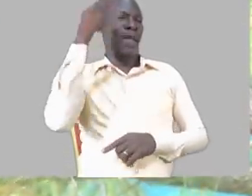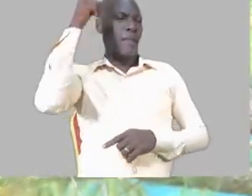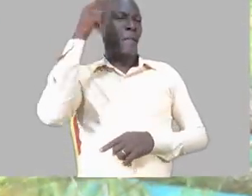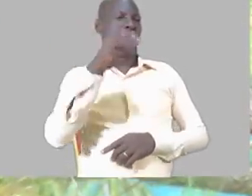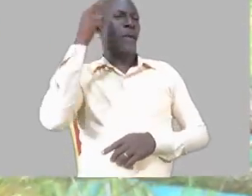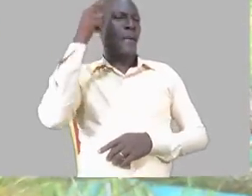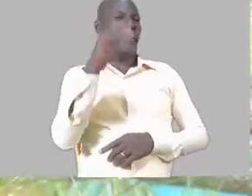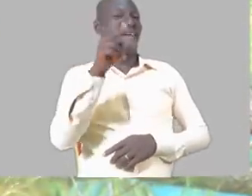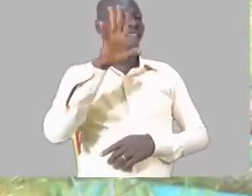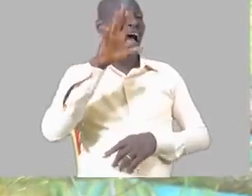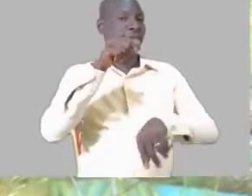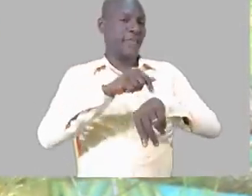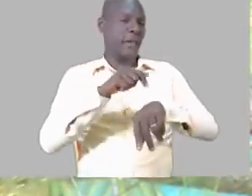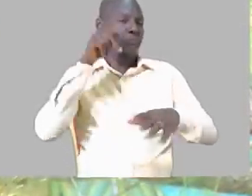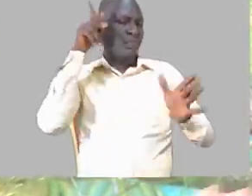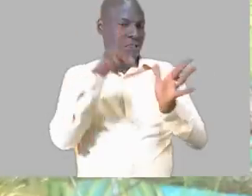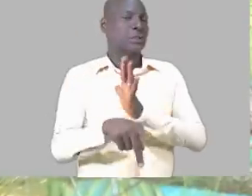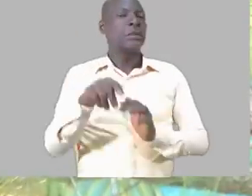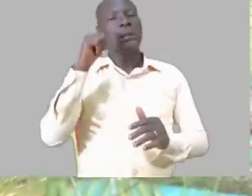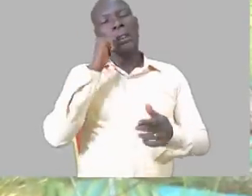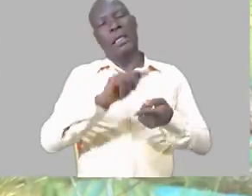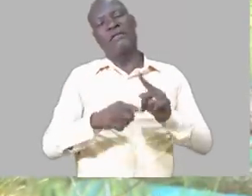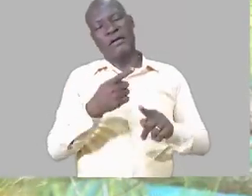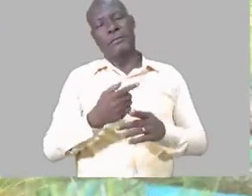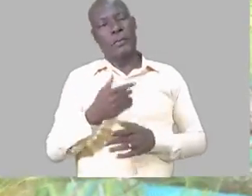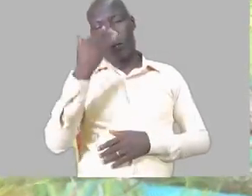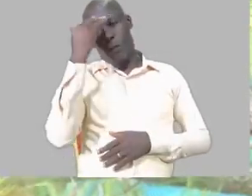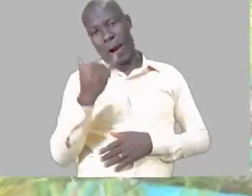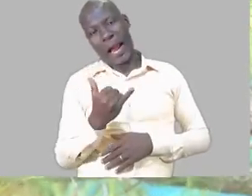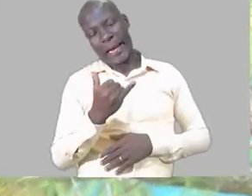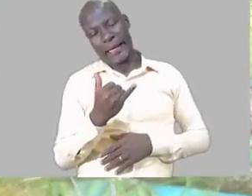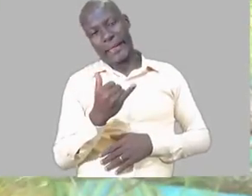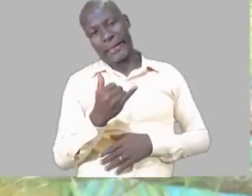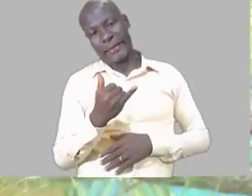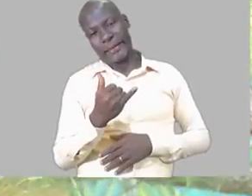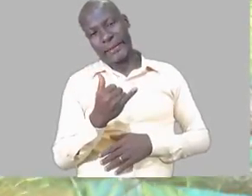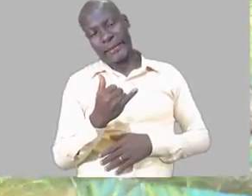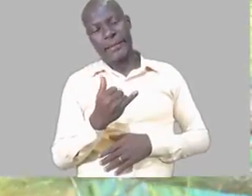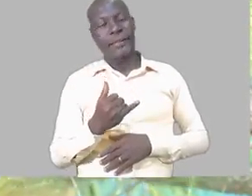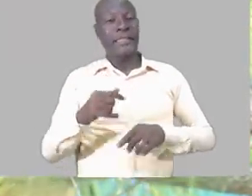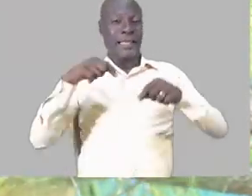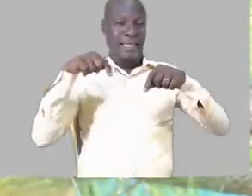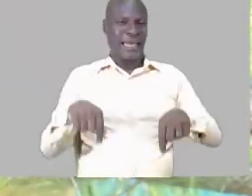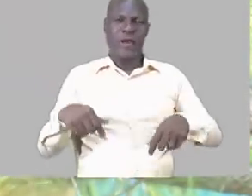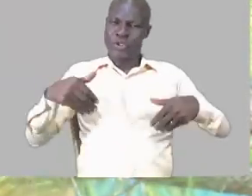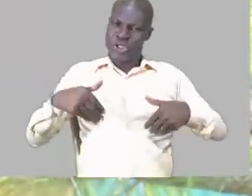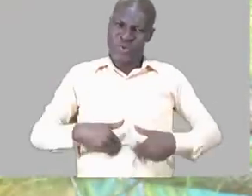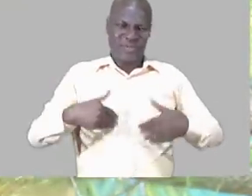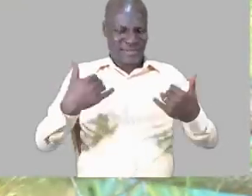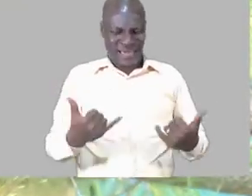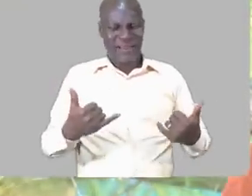pe base mprenum wa kuno akuni kra ade ba asamo a enne emaba wa mo